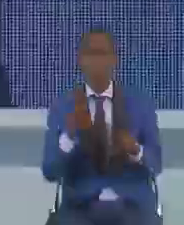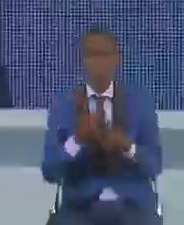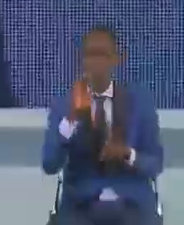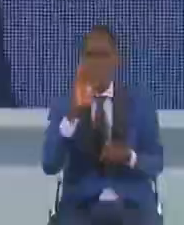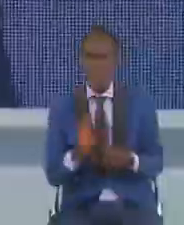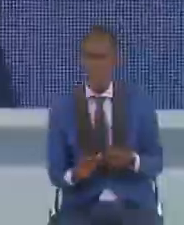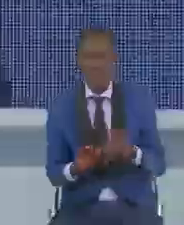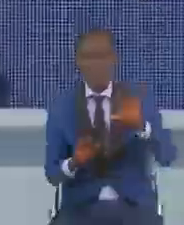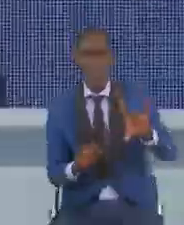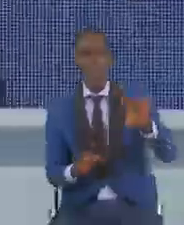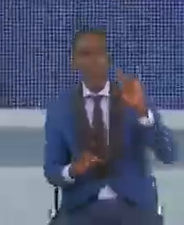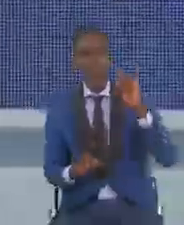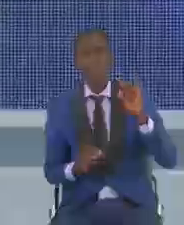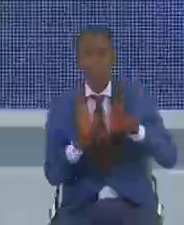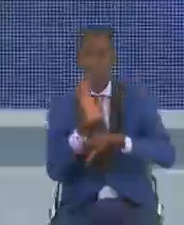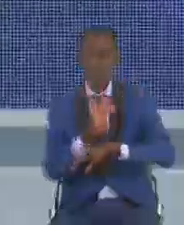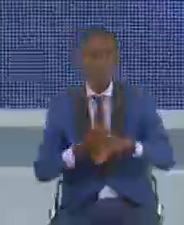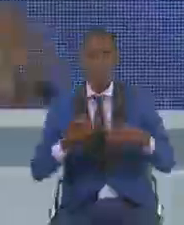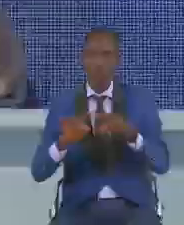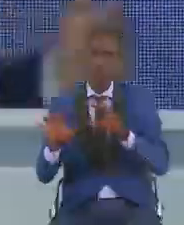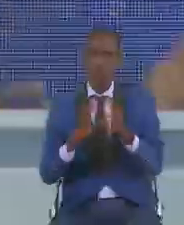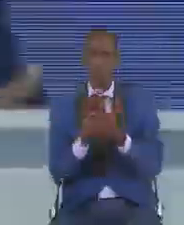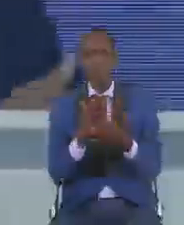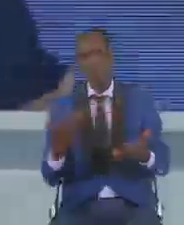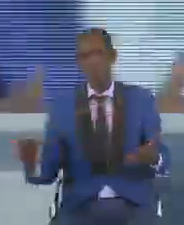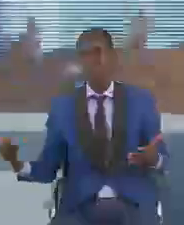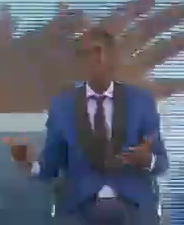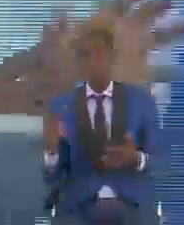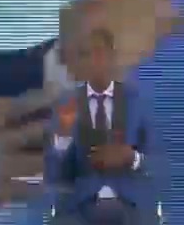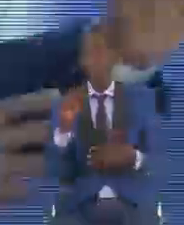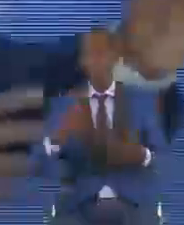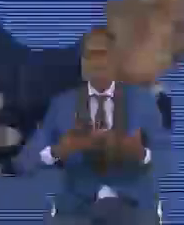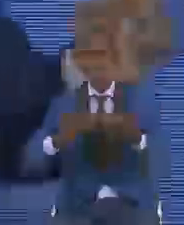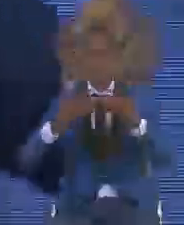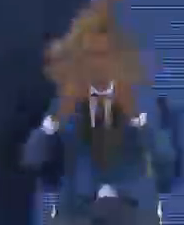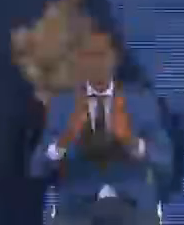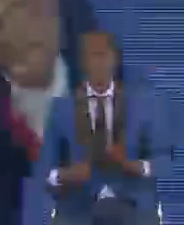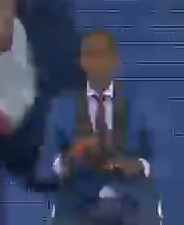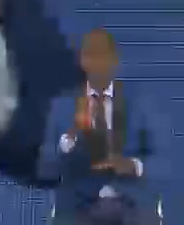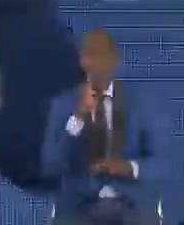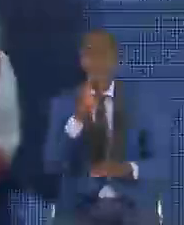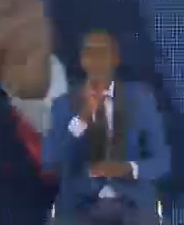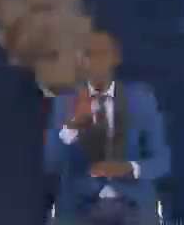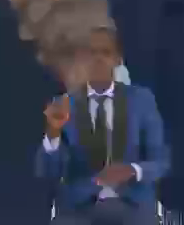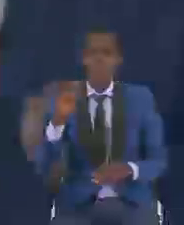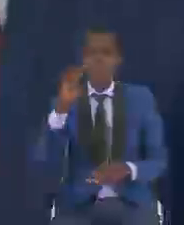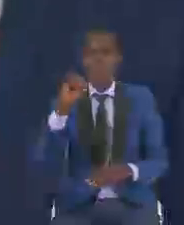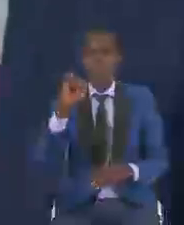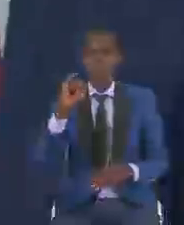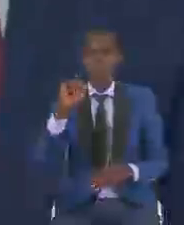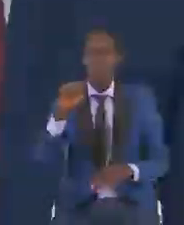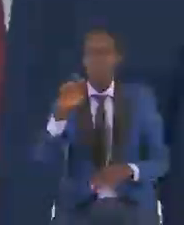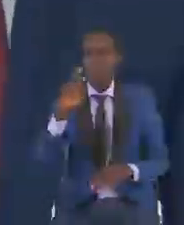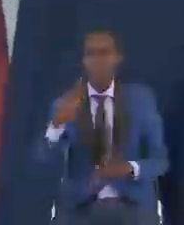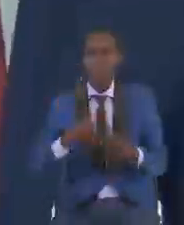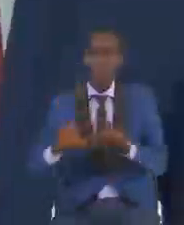appointed, assigned to do something. An engineer is a minister assigned to do